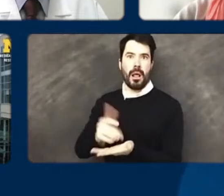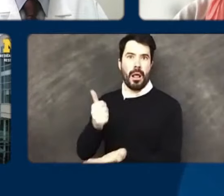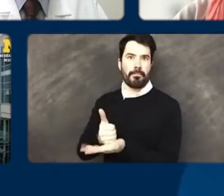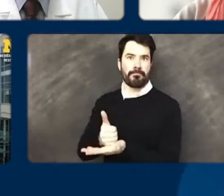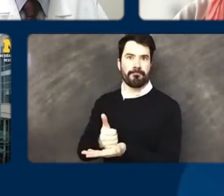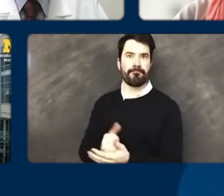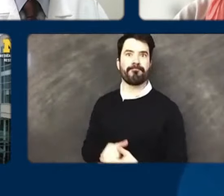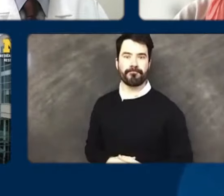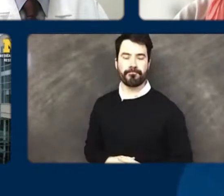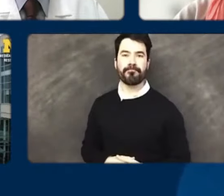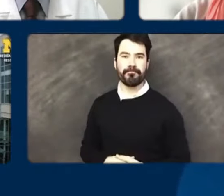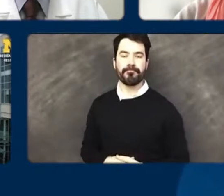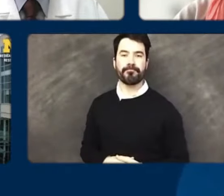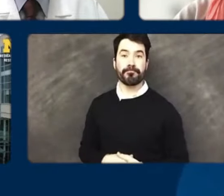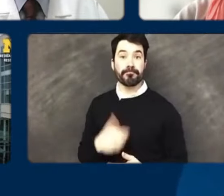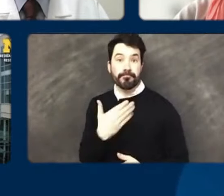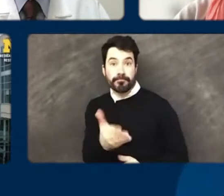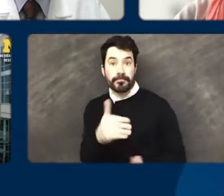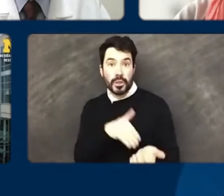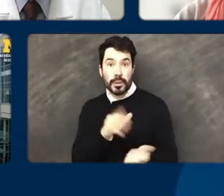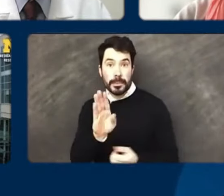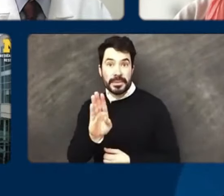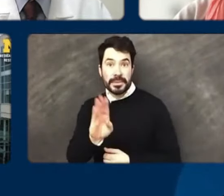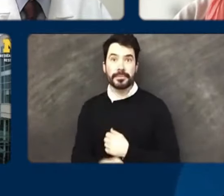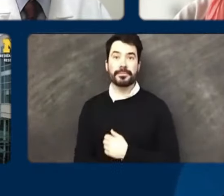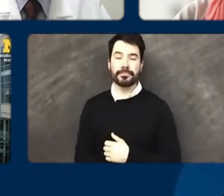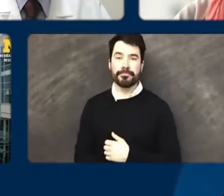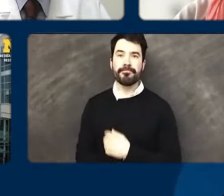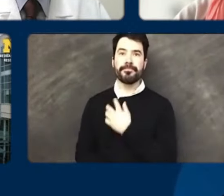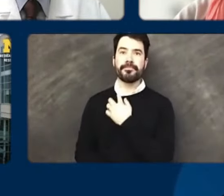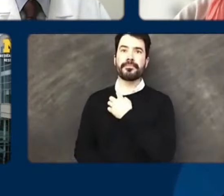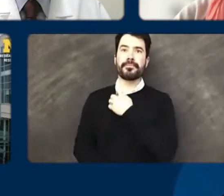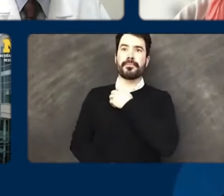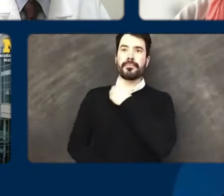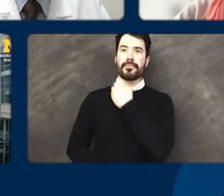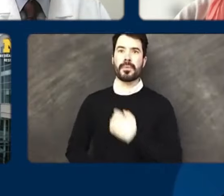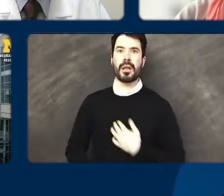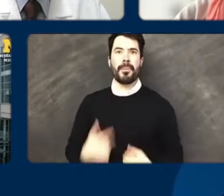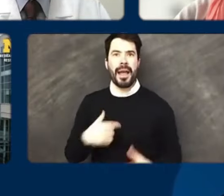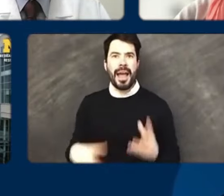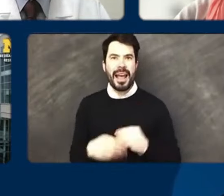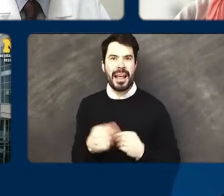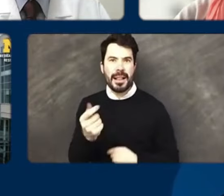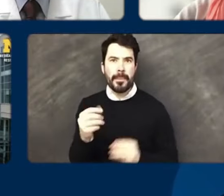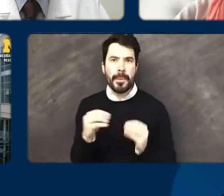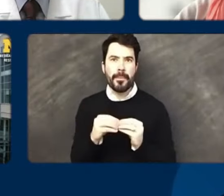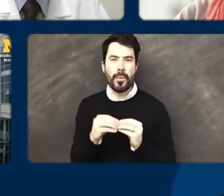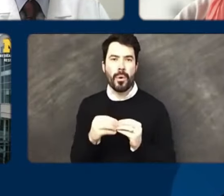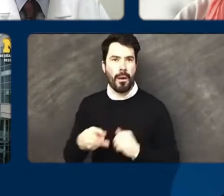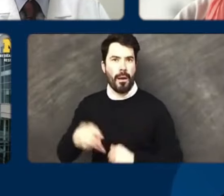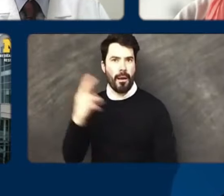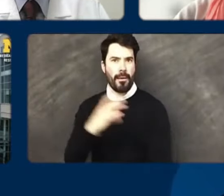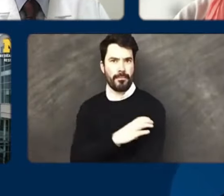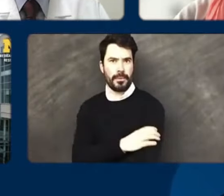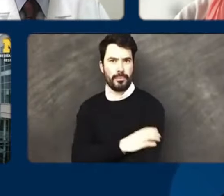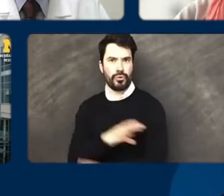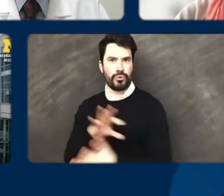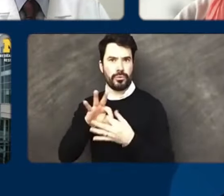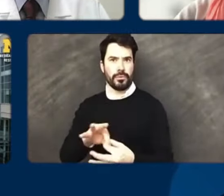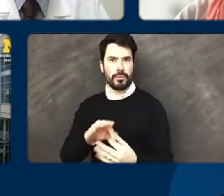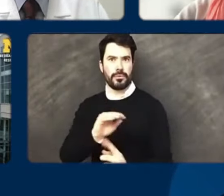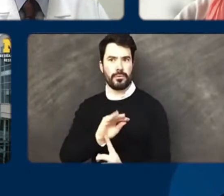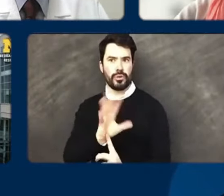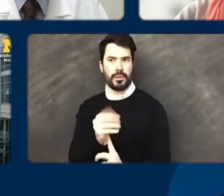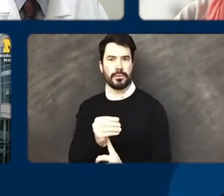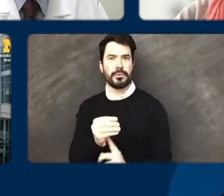Thank you. Dr. Bisognano? I would also add that there is a little bit more hypertension in transgender individuals, and